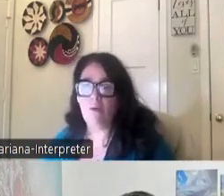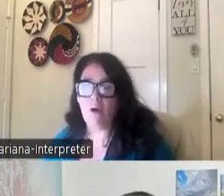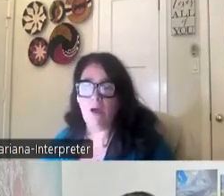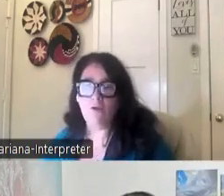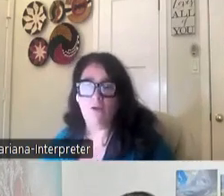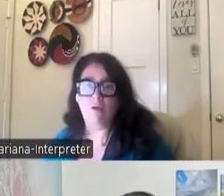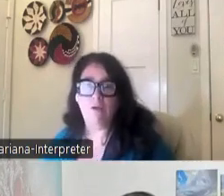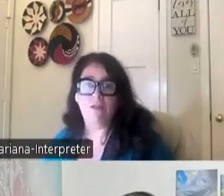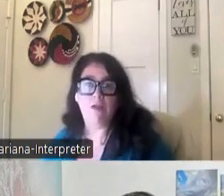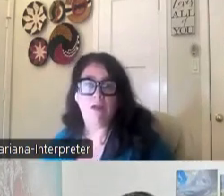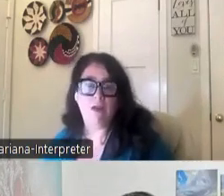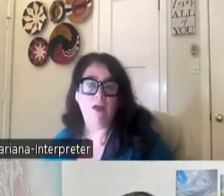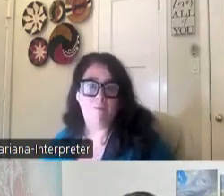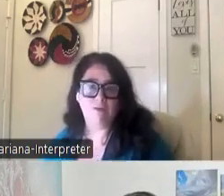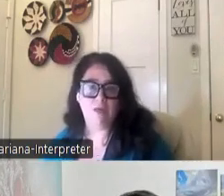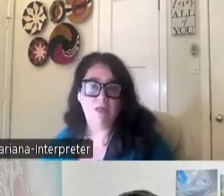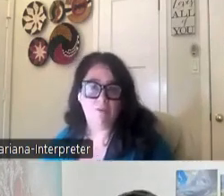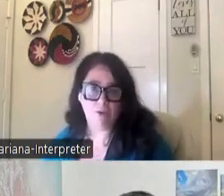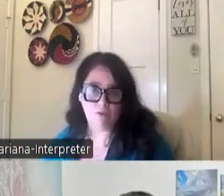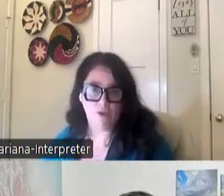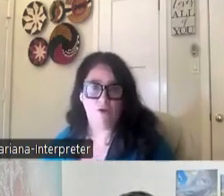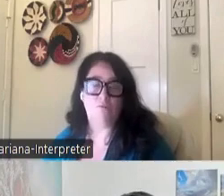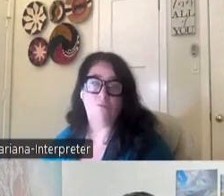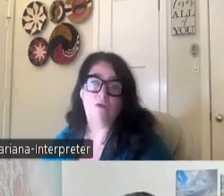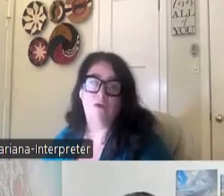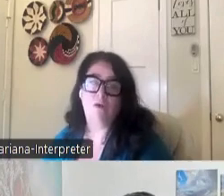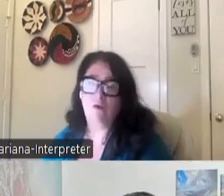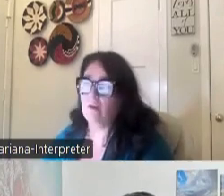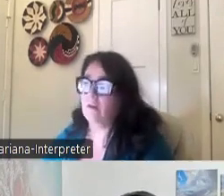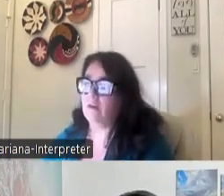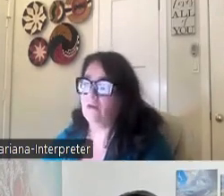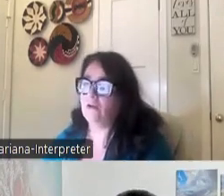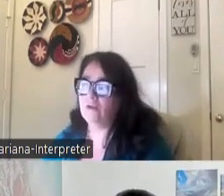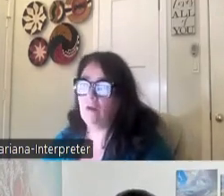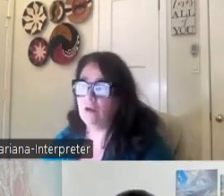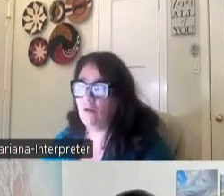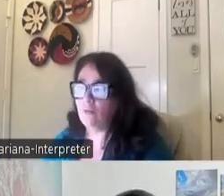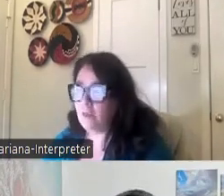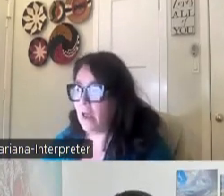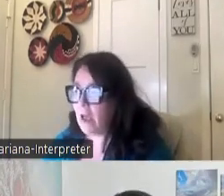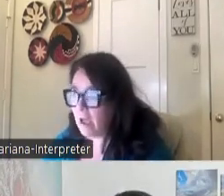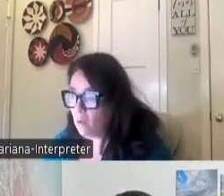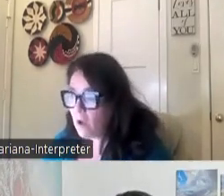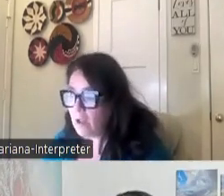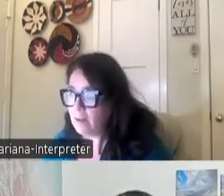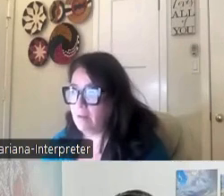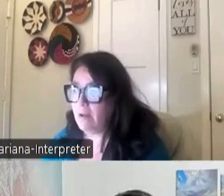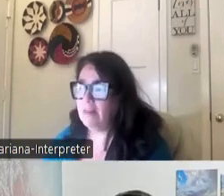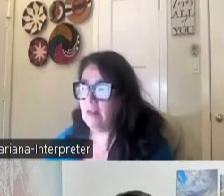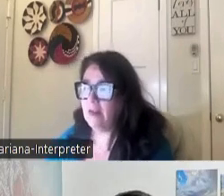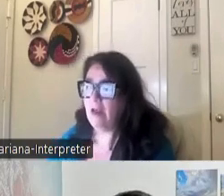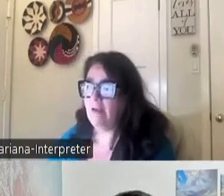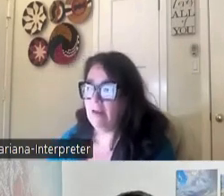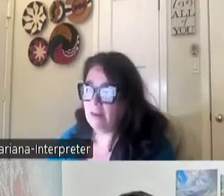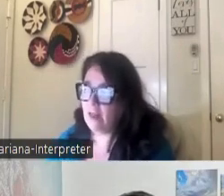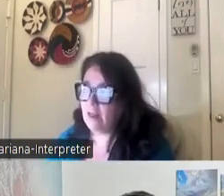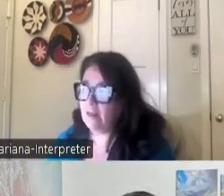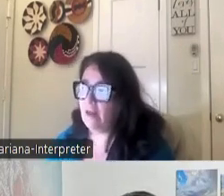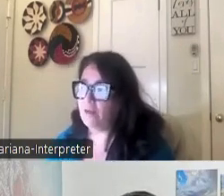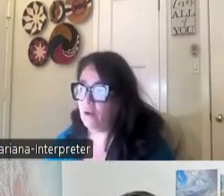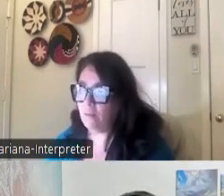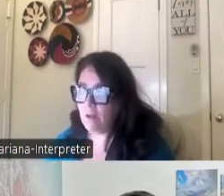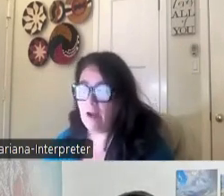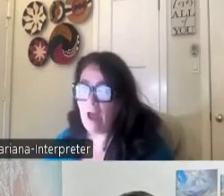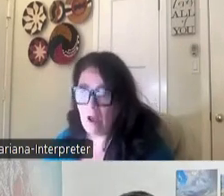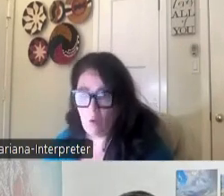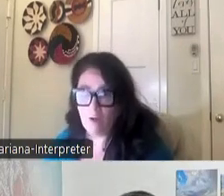absorptive capacity. So even if there's no water to absorb, it retains the ability to absorb more water than the small